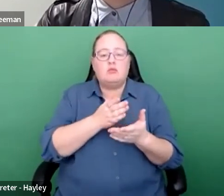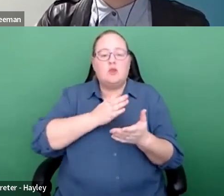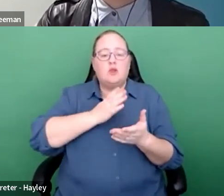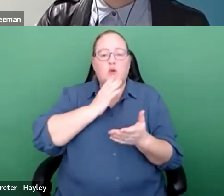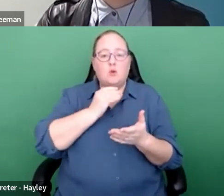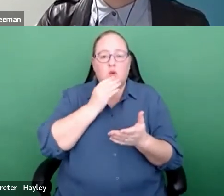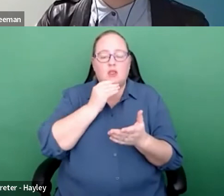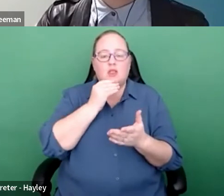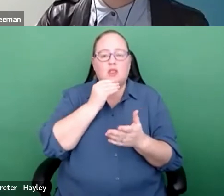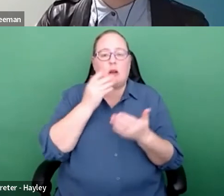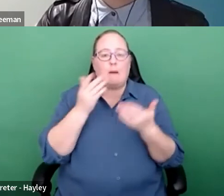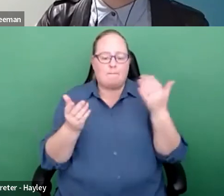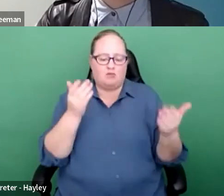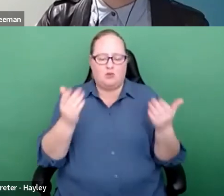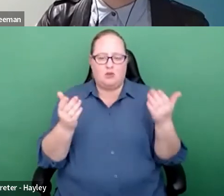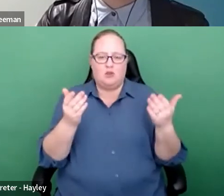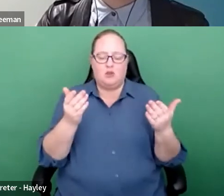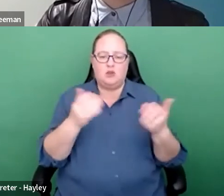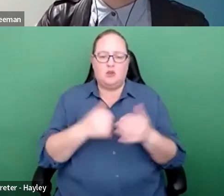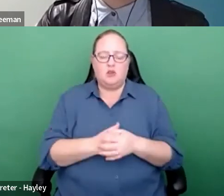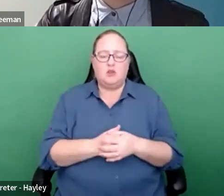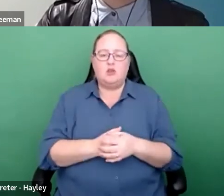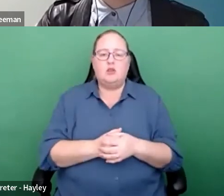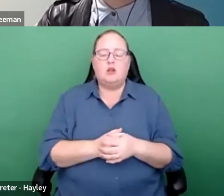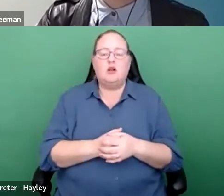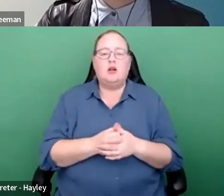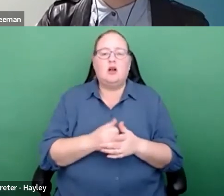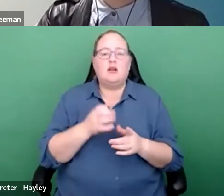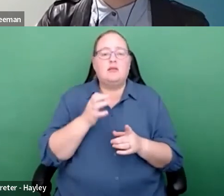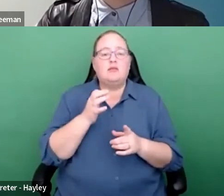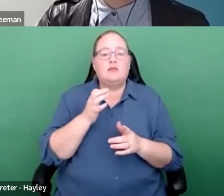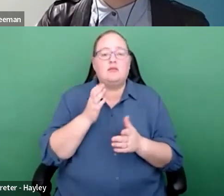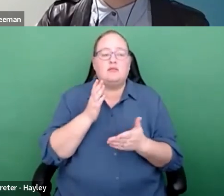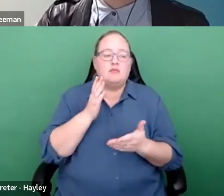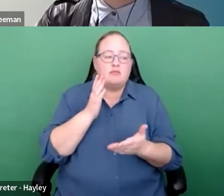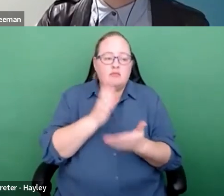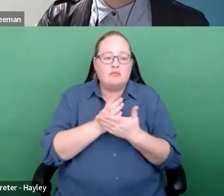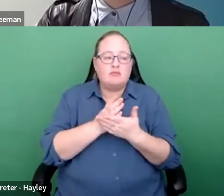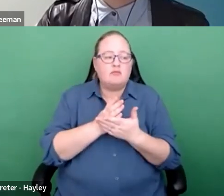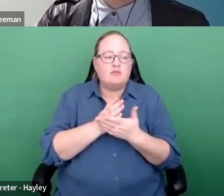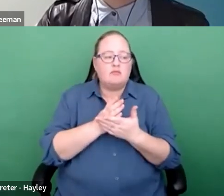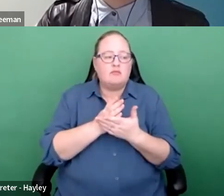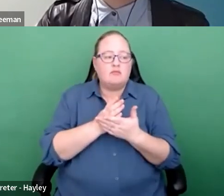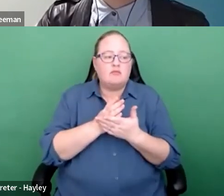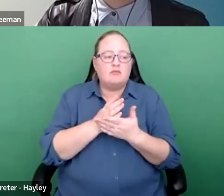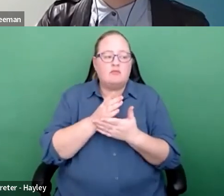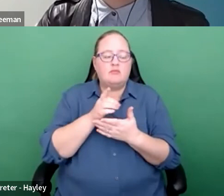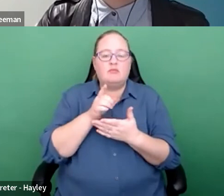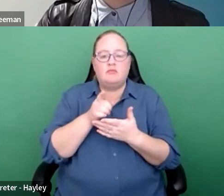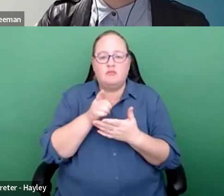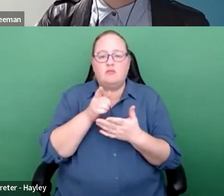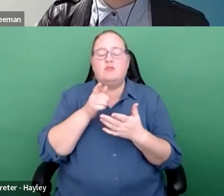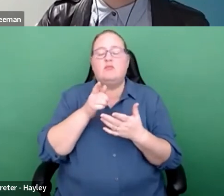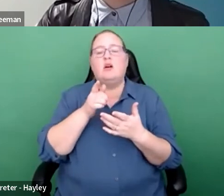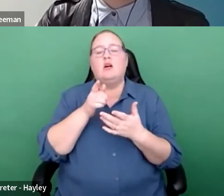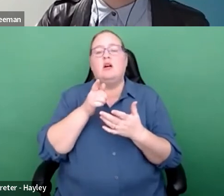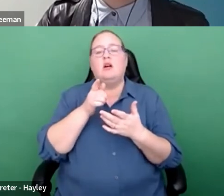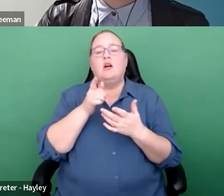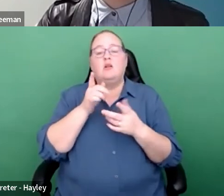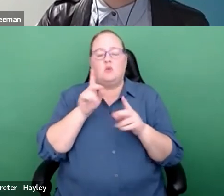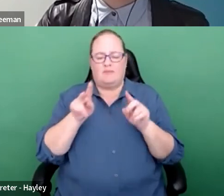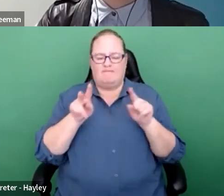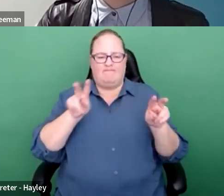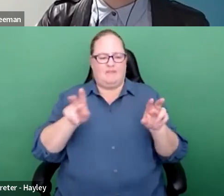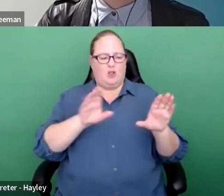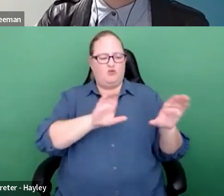as a device. And, because of course there's a certain element where is it kind of just arbitrary kind of pitching these two things that visibly are very different groups